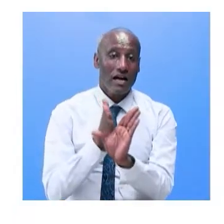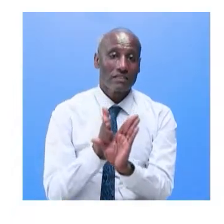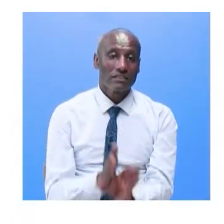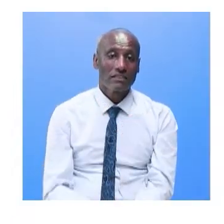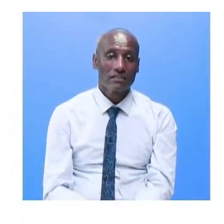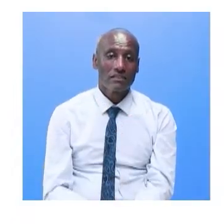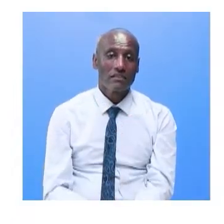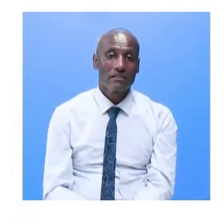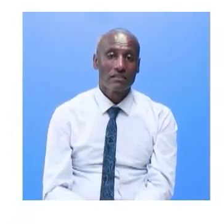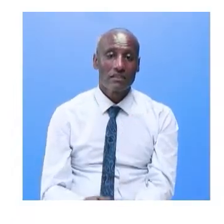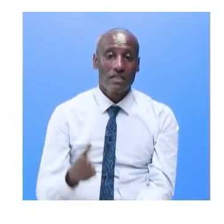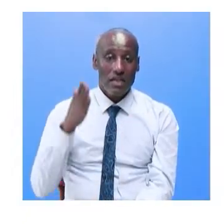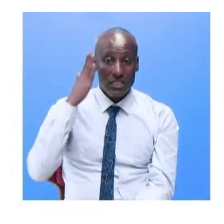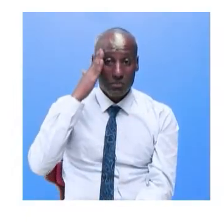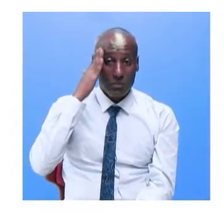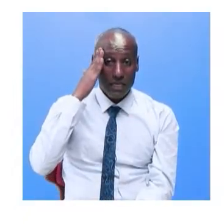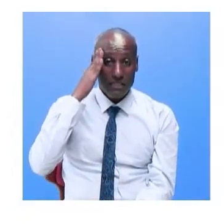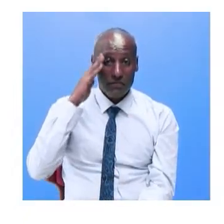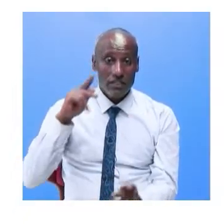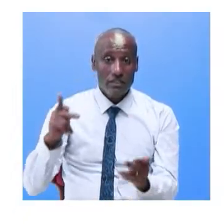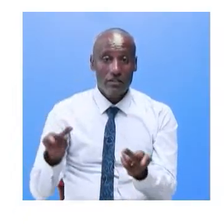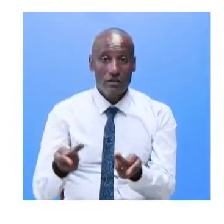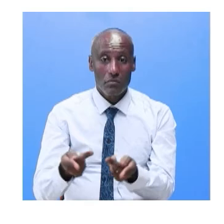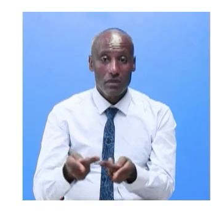students, specific